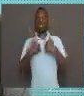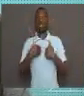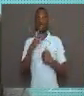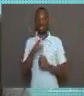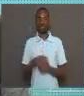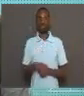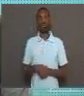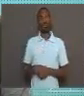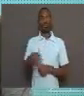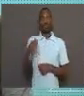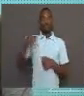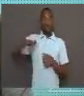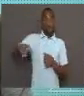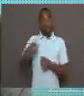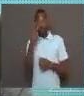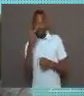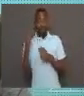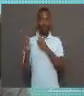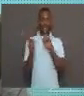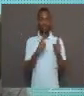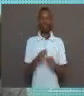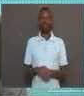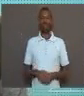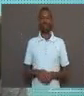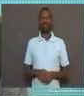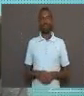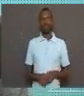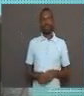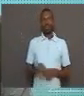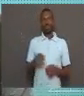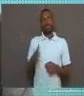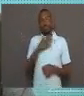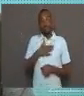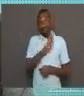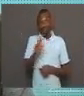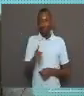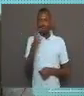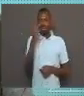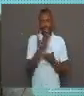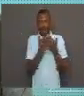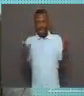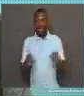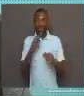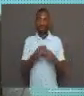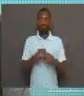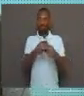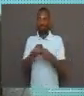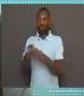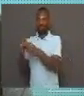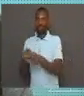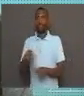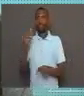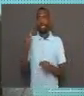For the last 2, please name 2 materials that have a